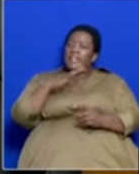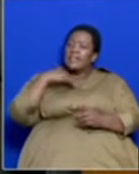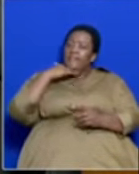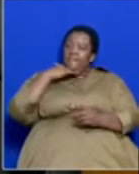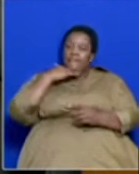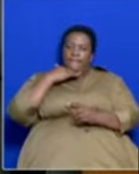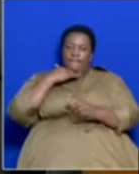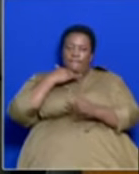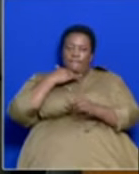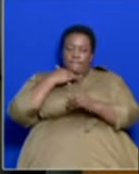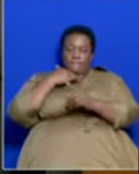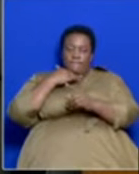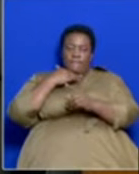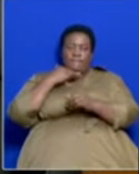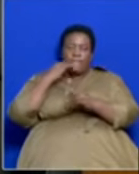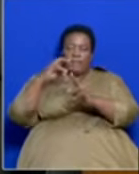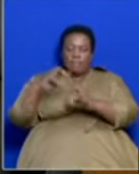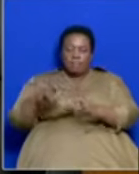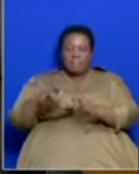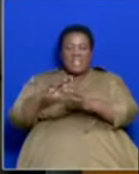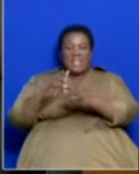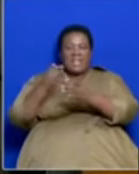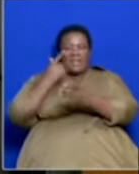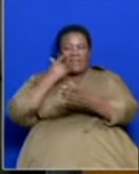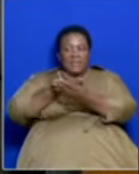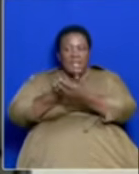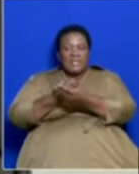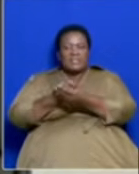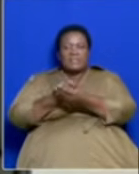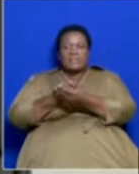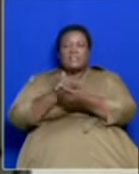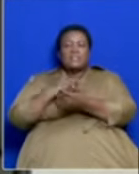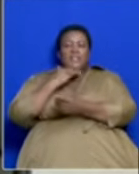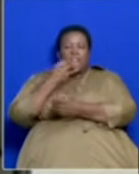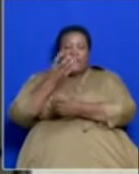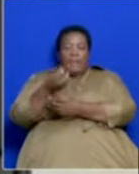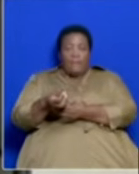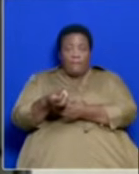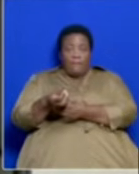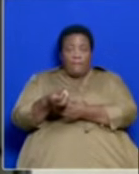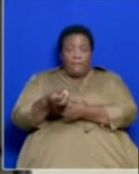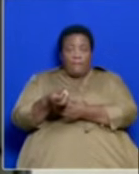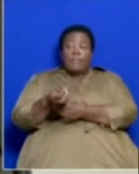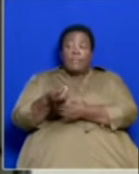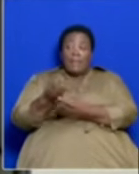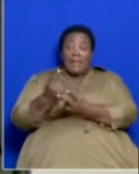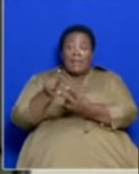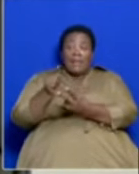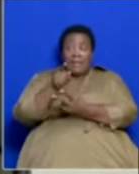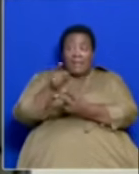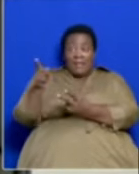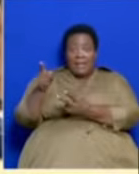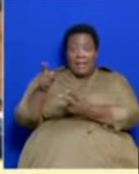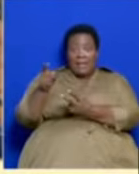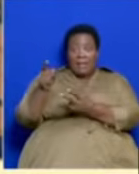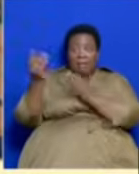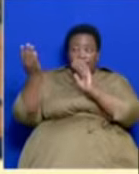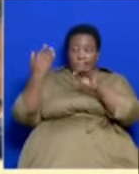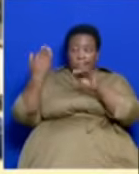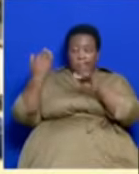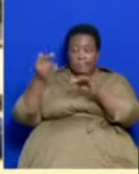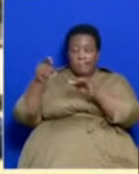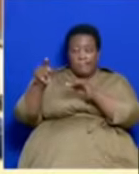now in existence for purposes of pursuing a disciplinary process, why can't you say